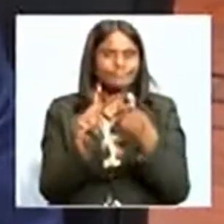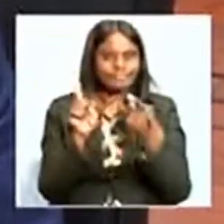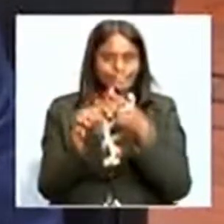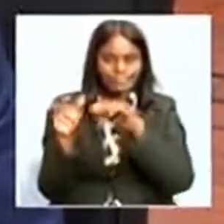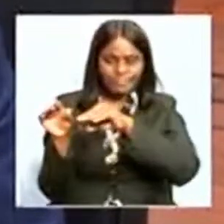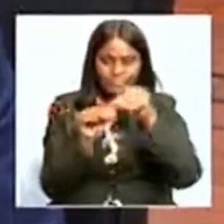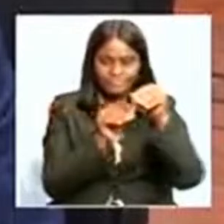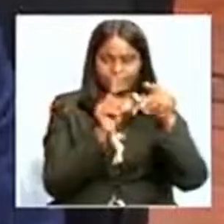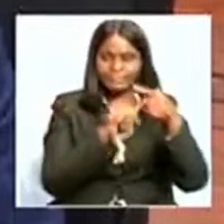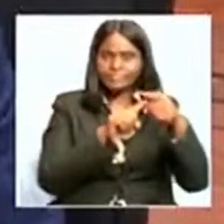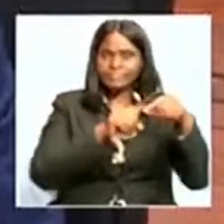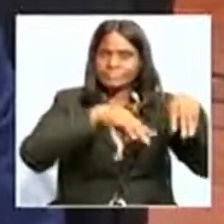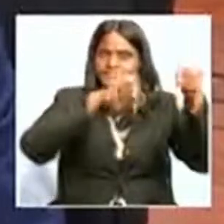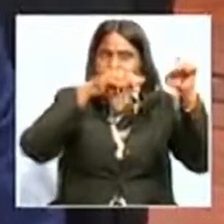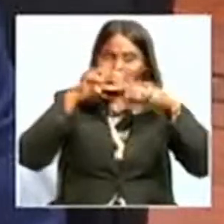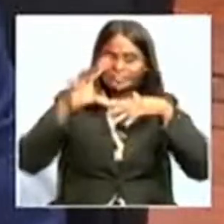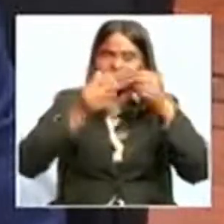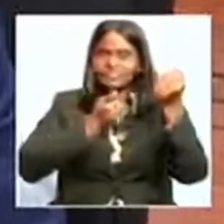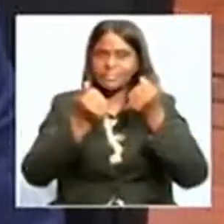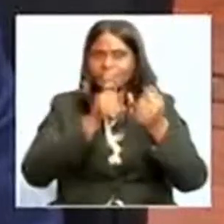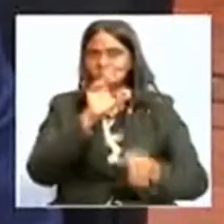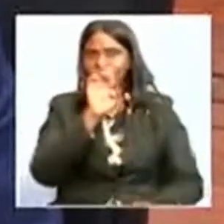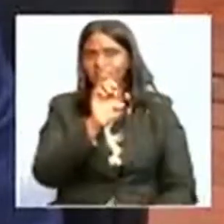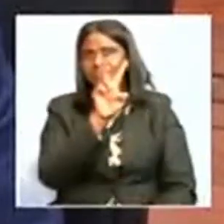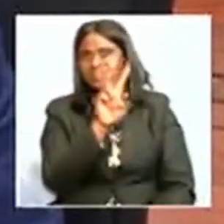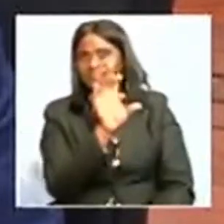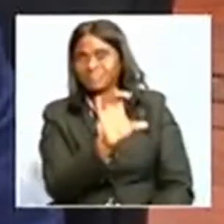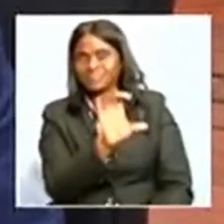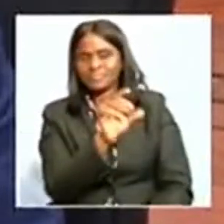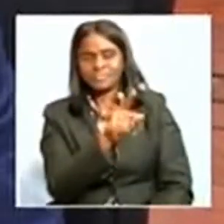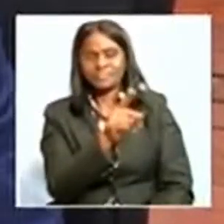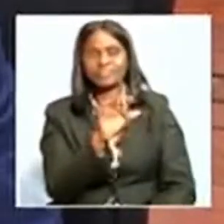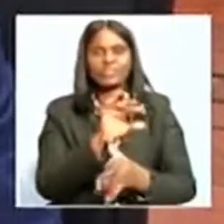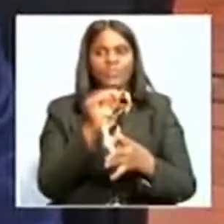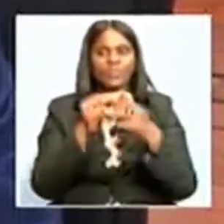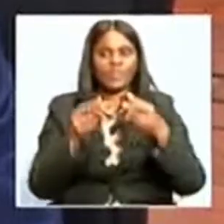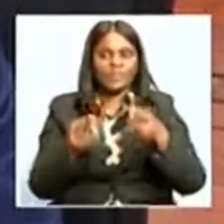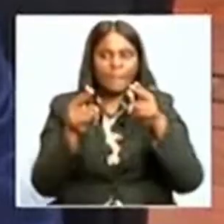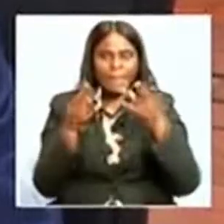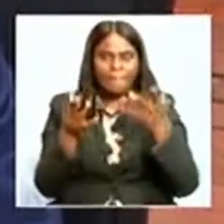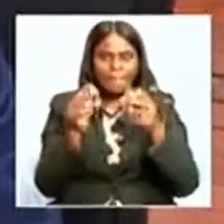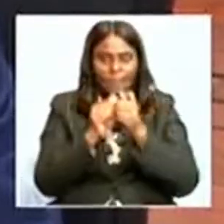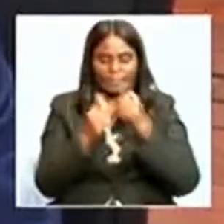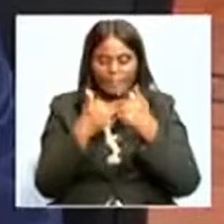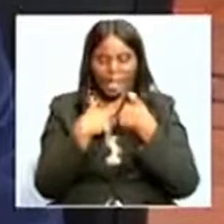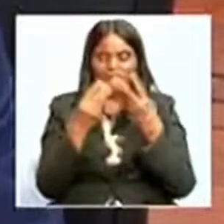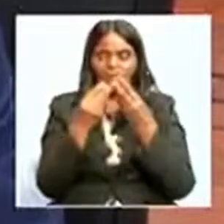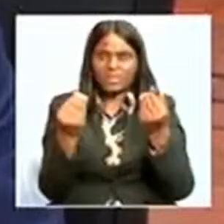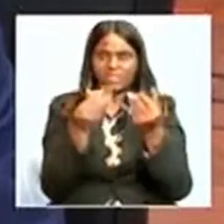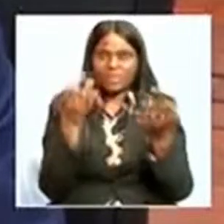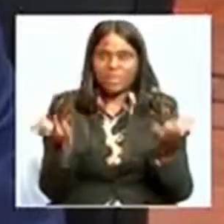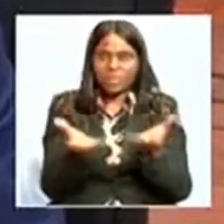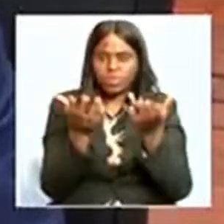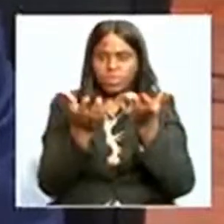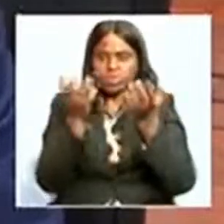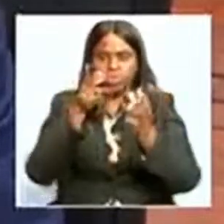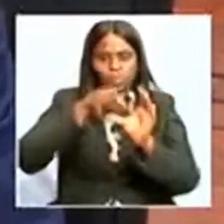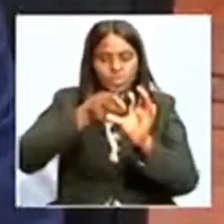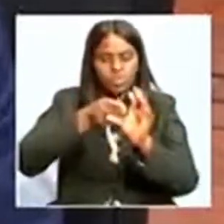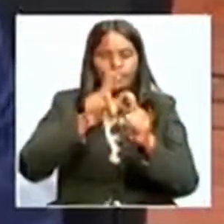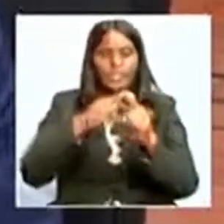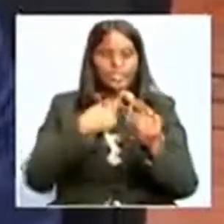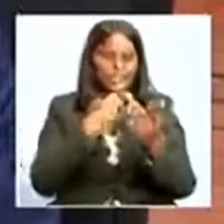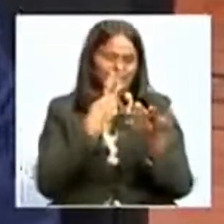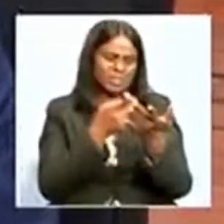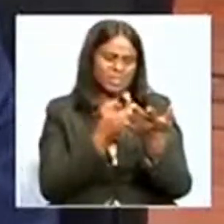move to electric vehicles or hybrid vehicles which have less emissions. But now here I